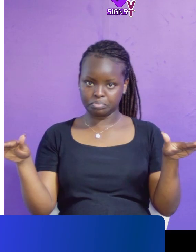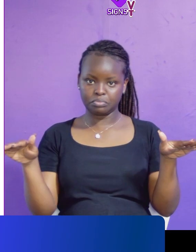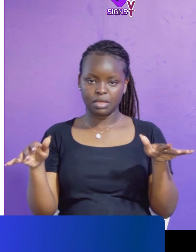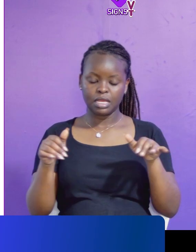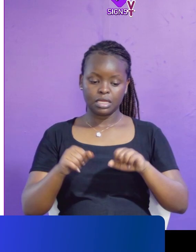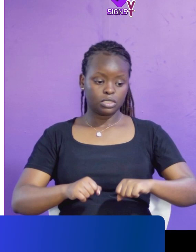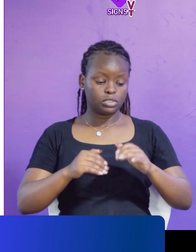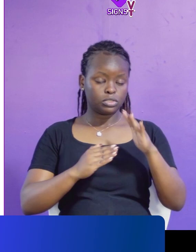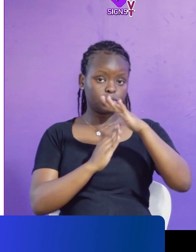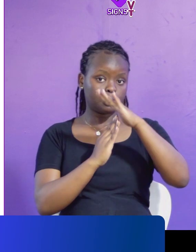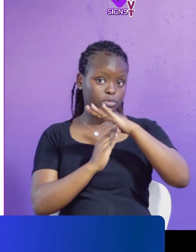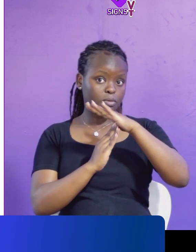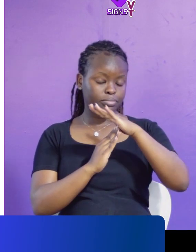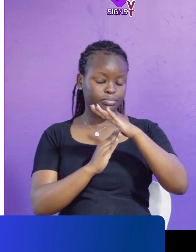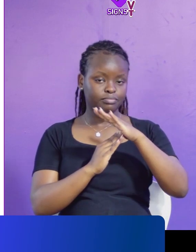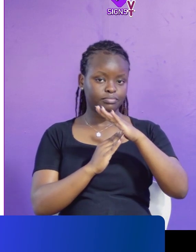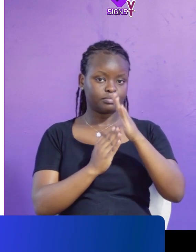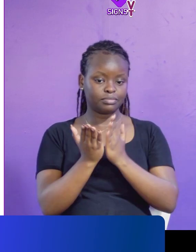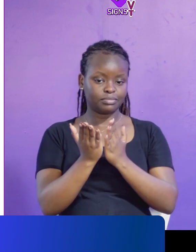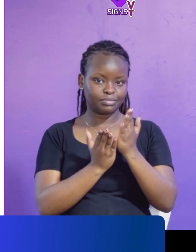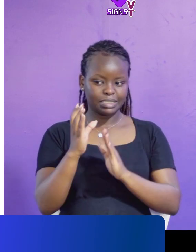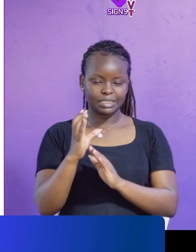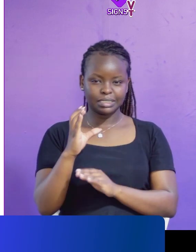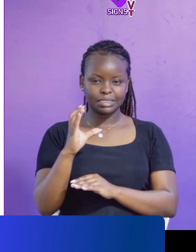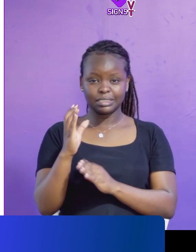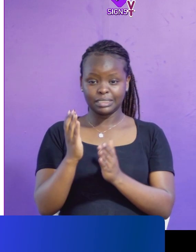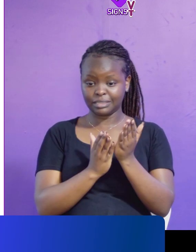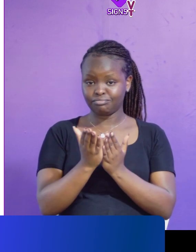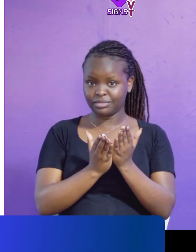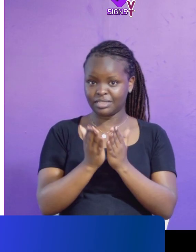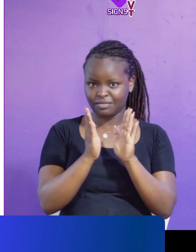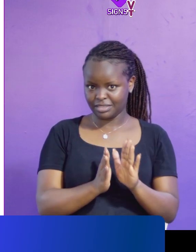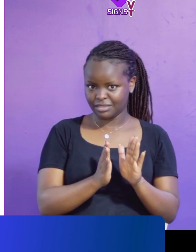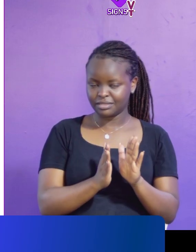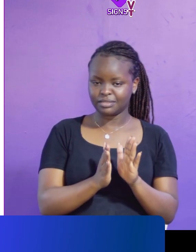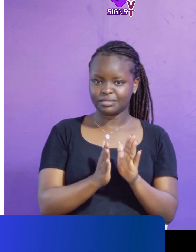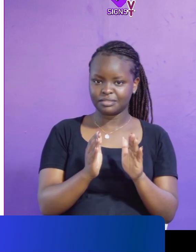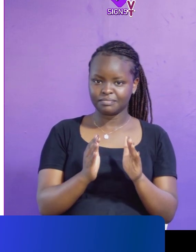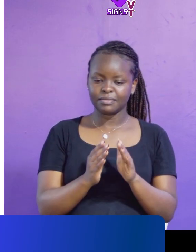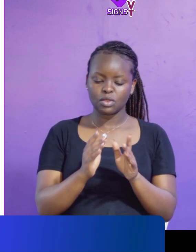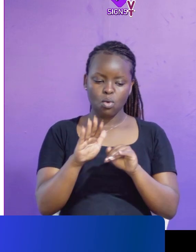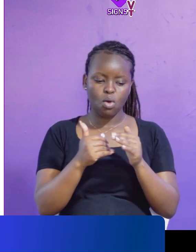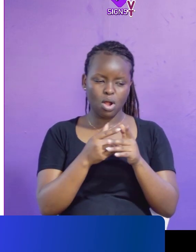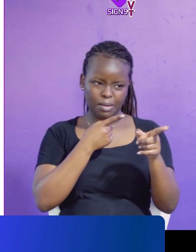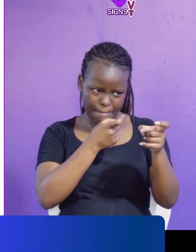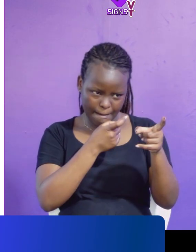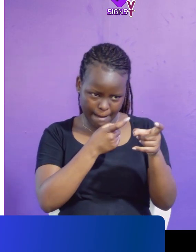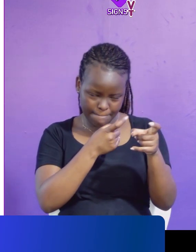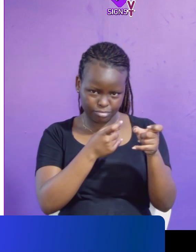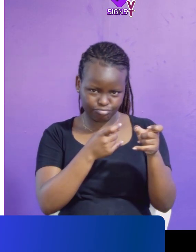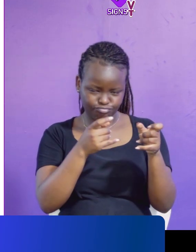servants flexing power, money changing hands, and threats issued, all aimed at clipping Matiang'i's